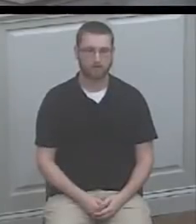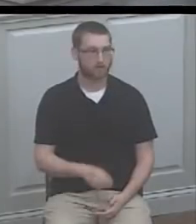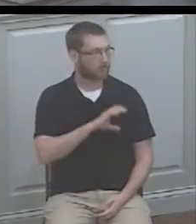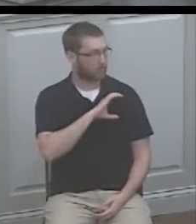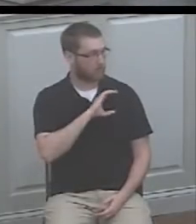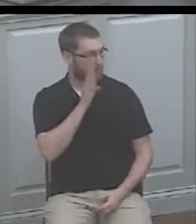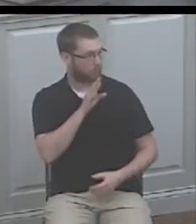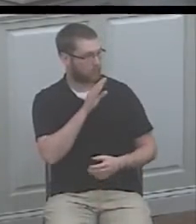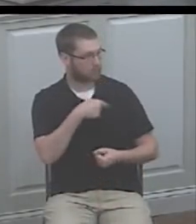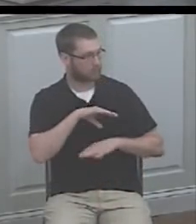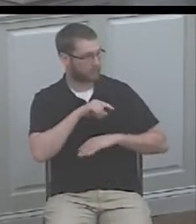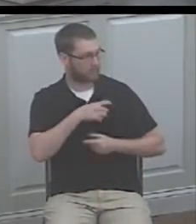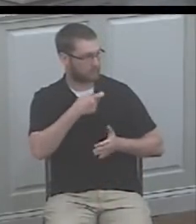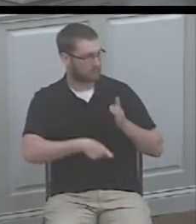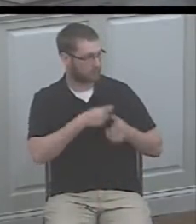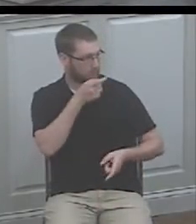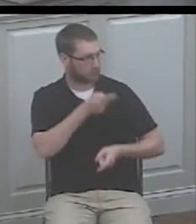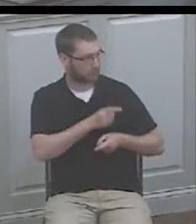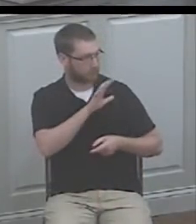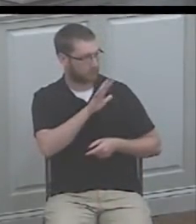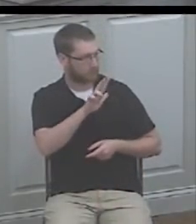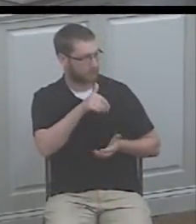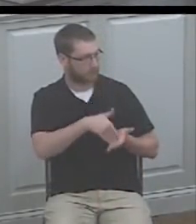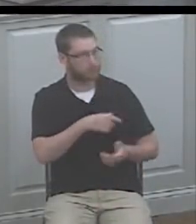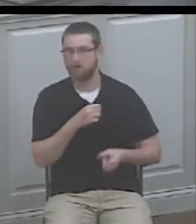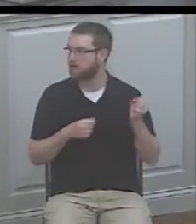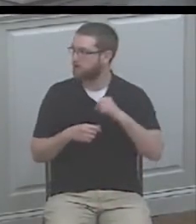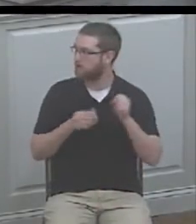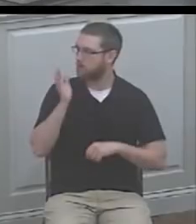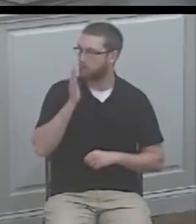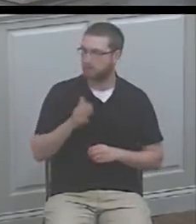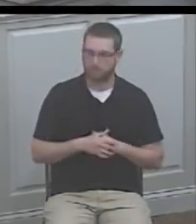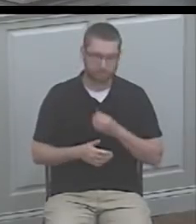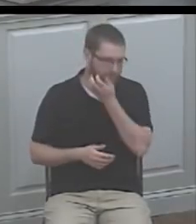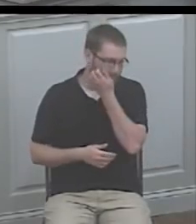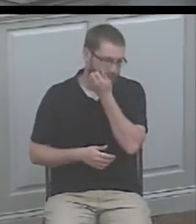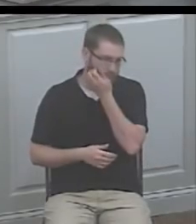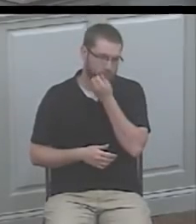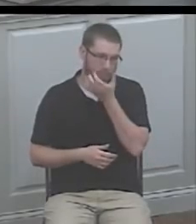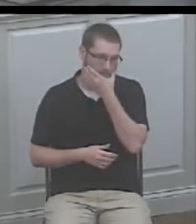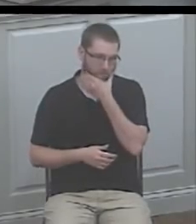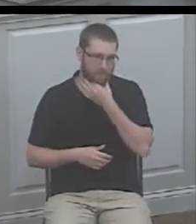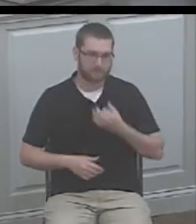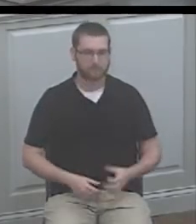for this price, the 53? Yes. Okay. Gotcha.